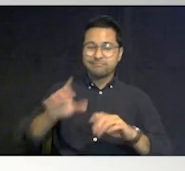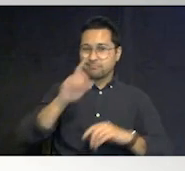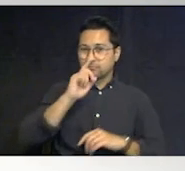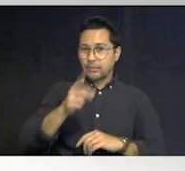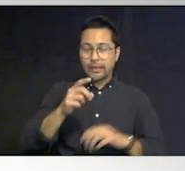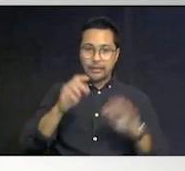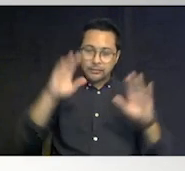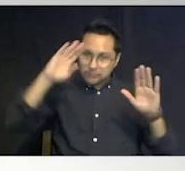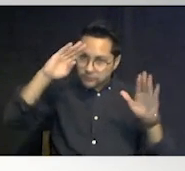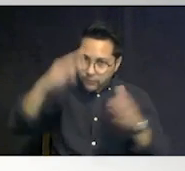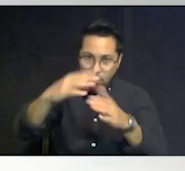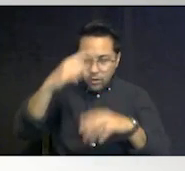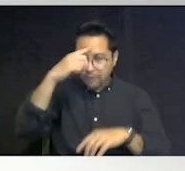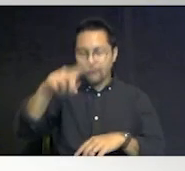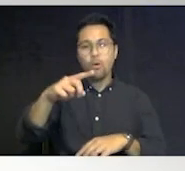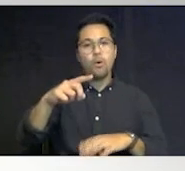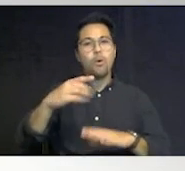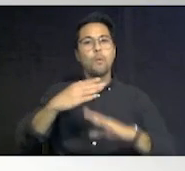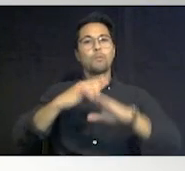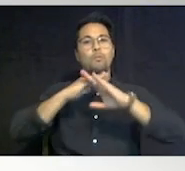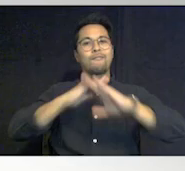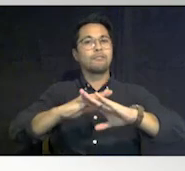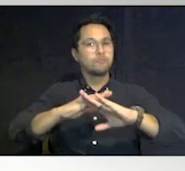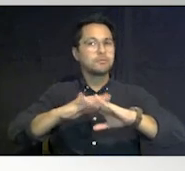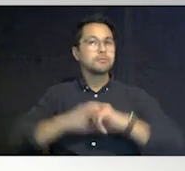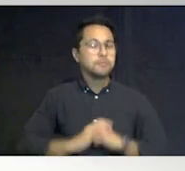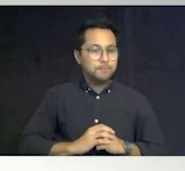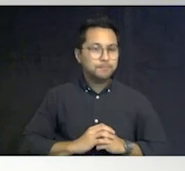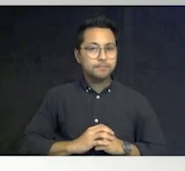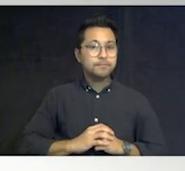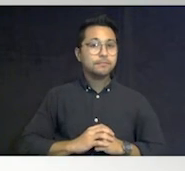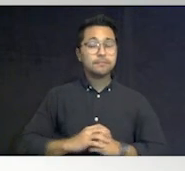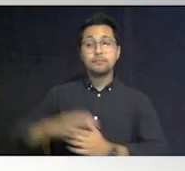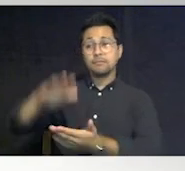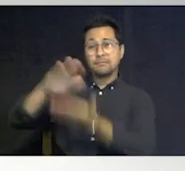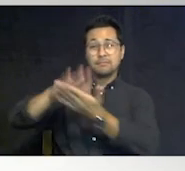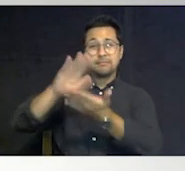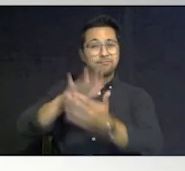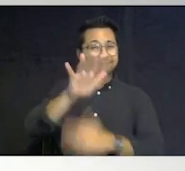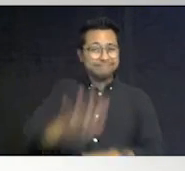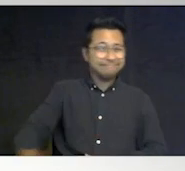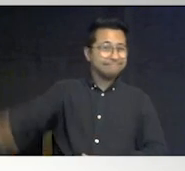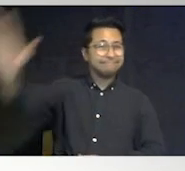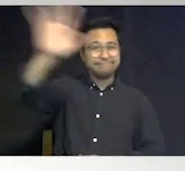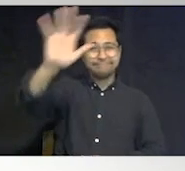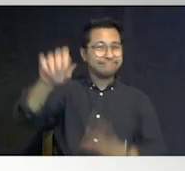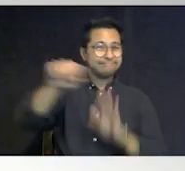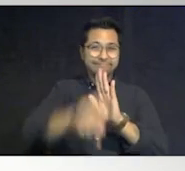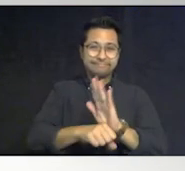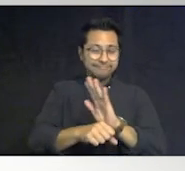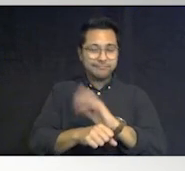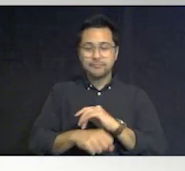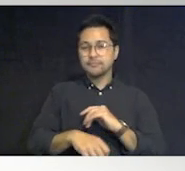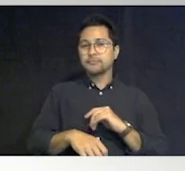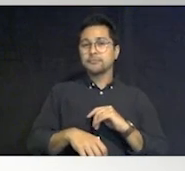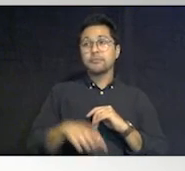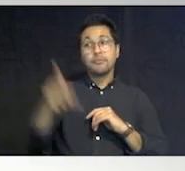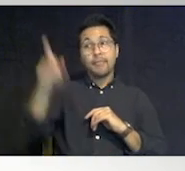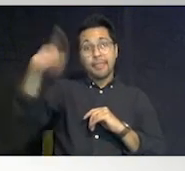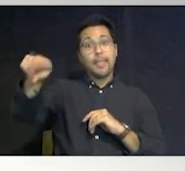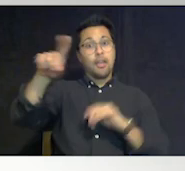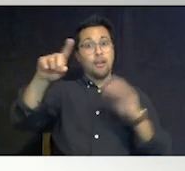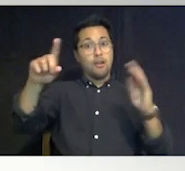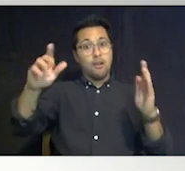geared at that prevention, okay? And the districts across the state, wherever you're living, they're offering